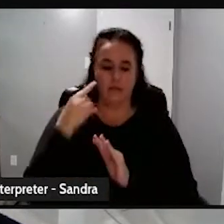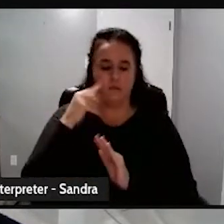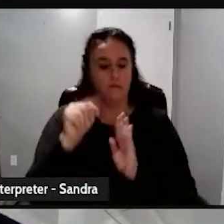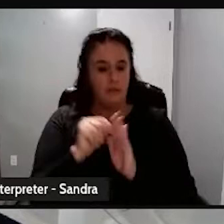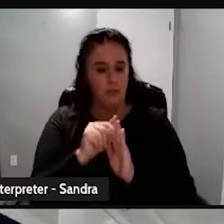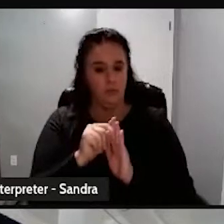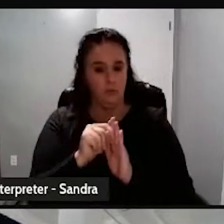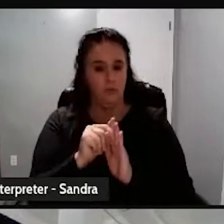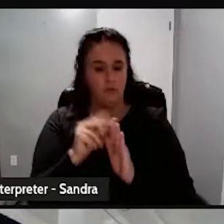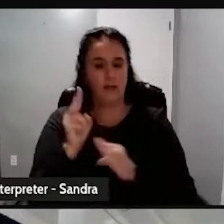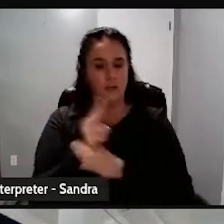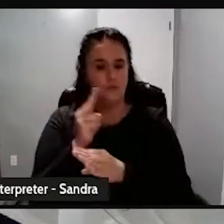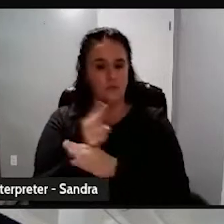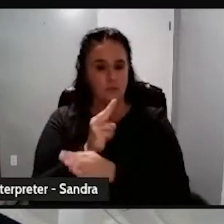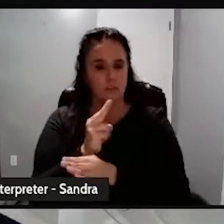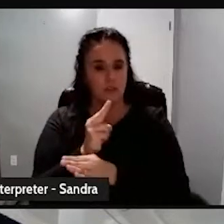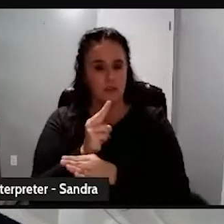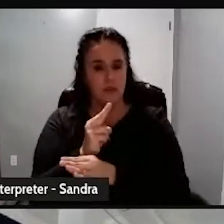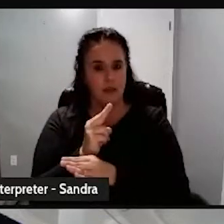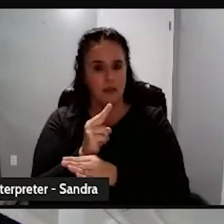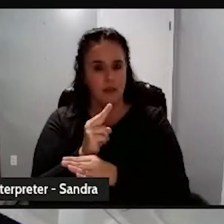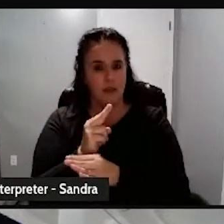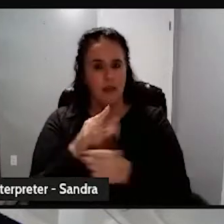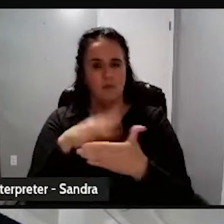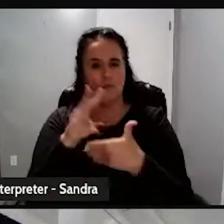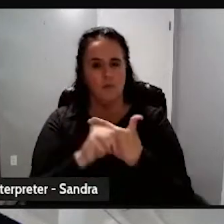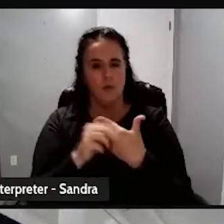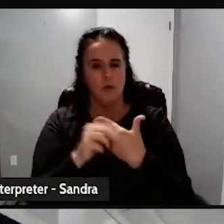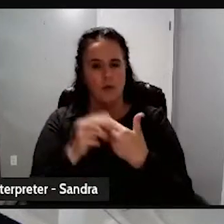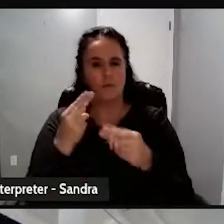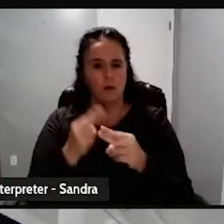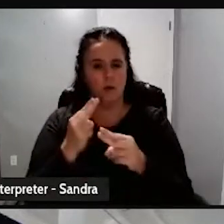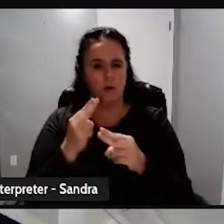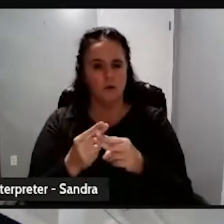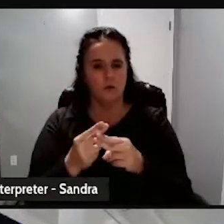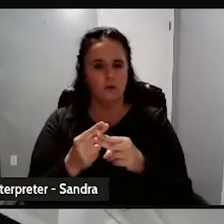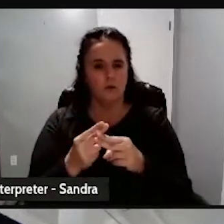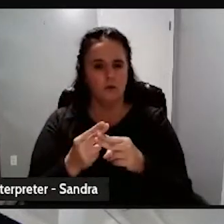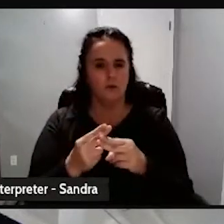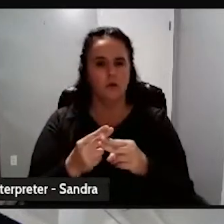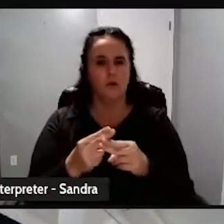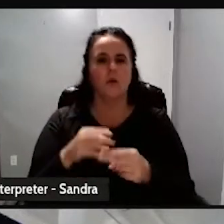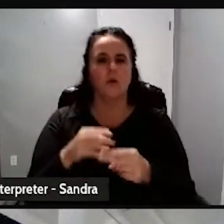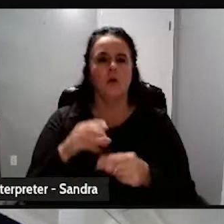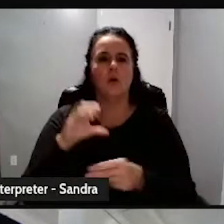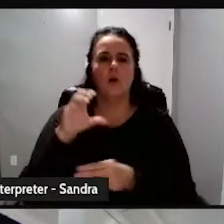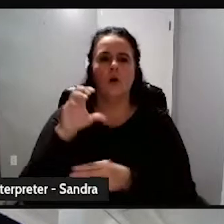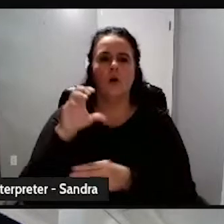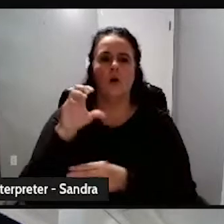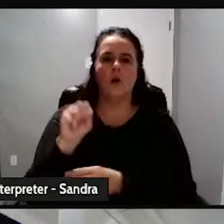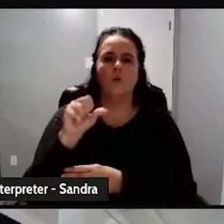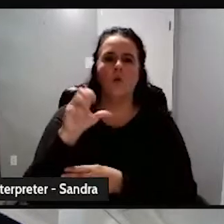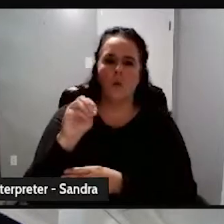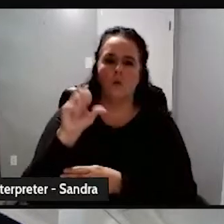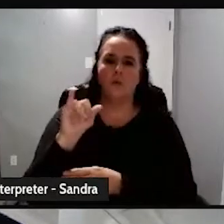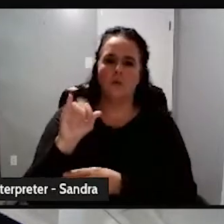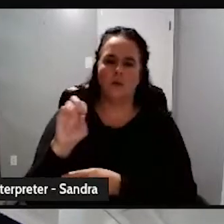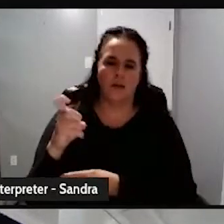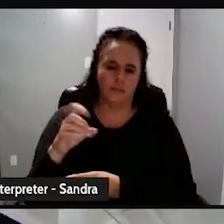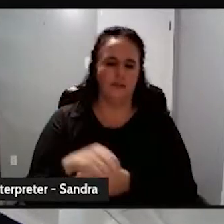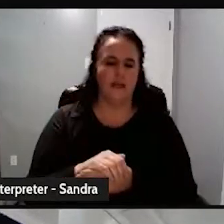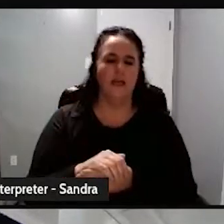I used a program called Osirix, which neurologists use to